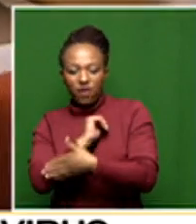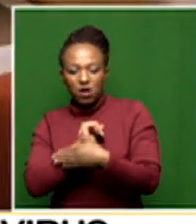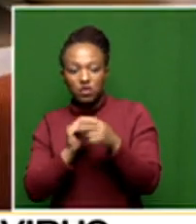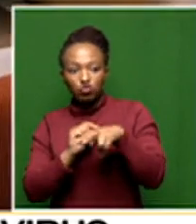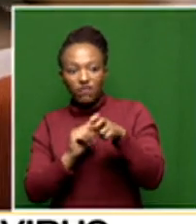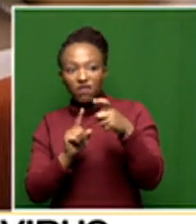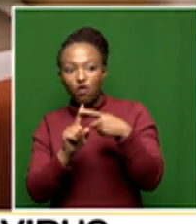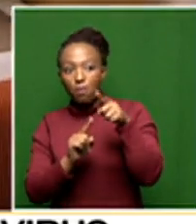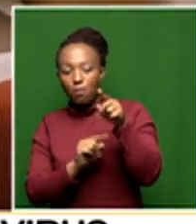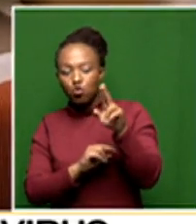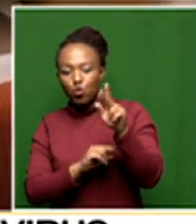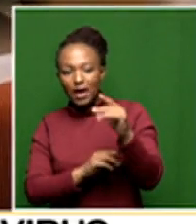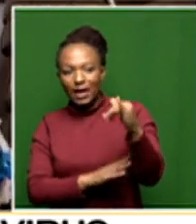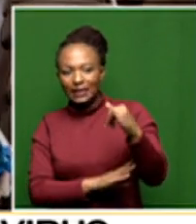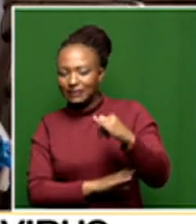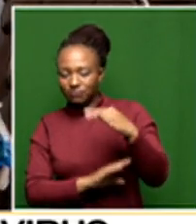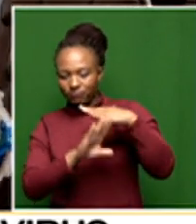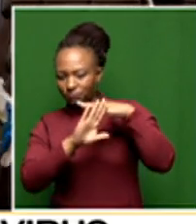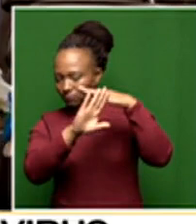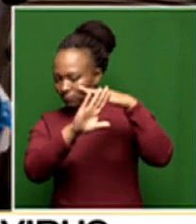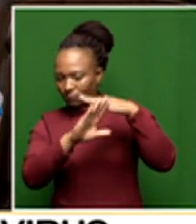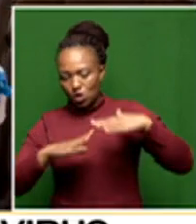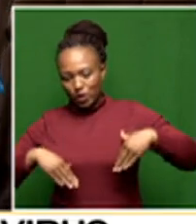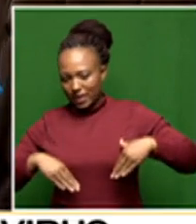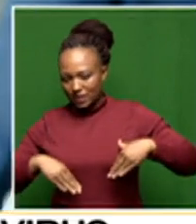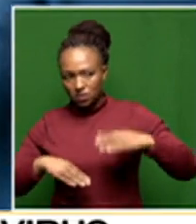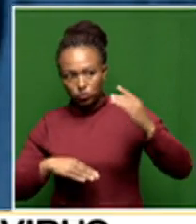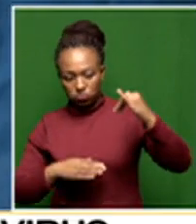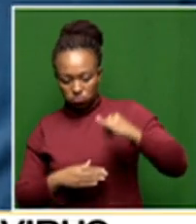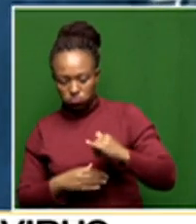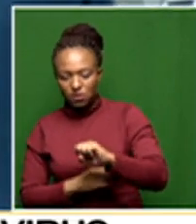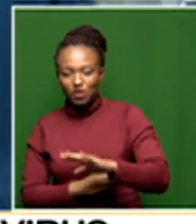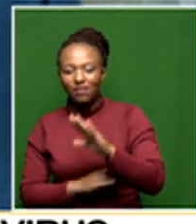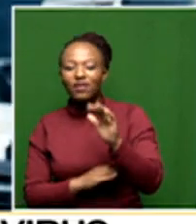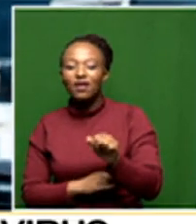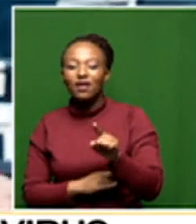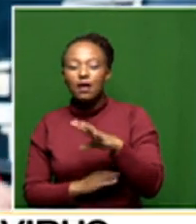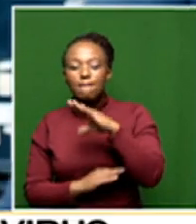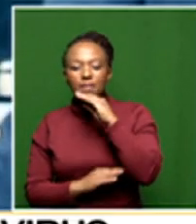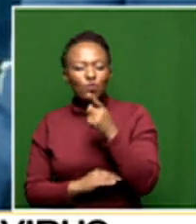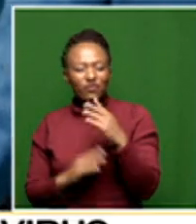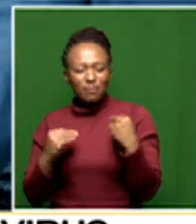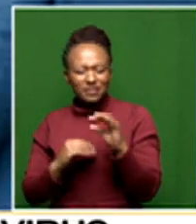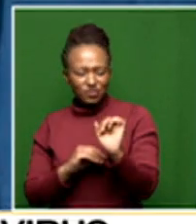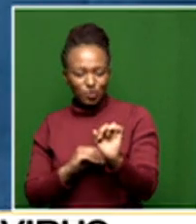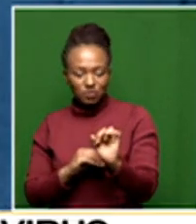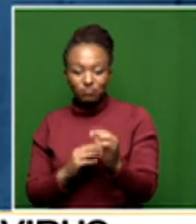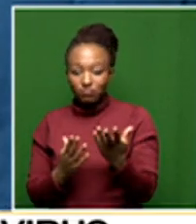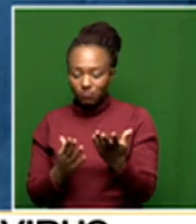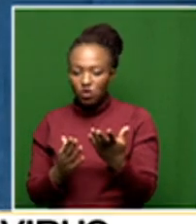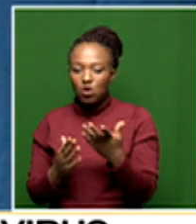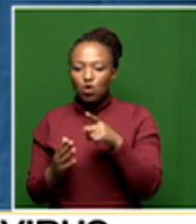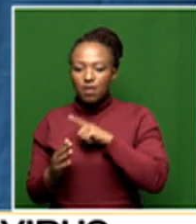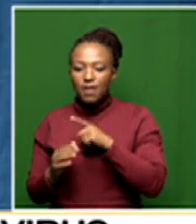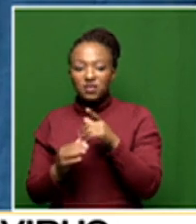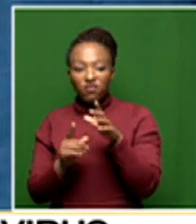from the UK. So they're not allowed as yet to enter into South Africa. What does this mean for your business? I mean, let's perhaps get it